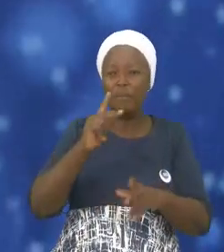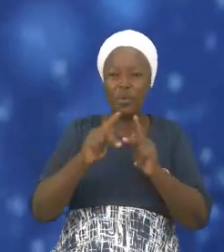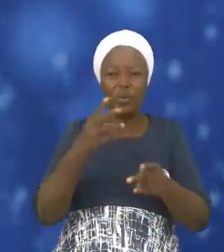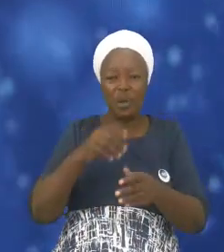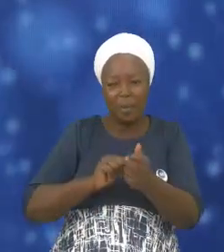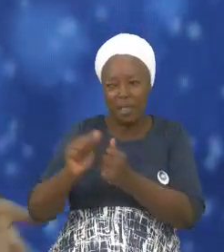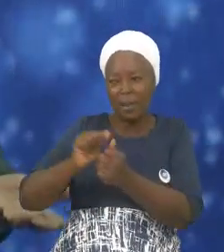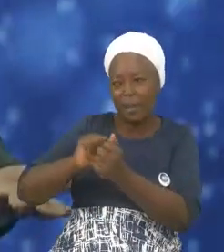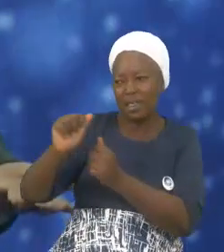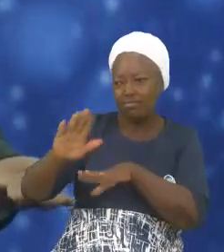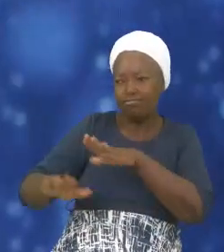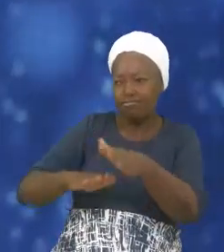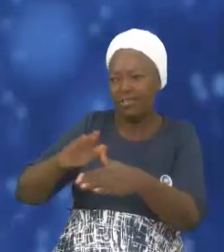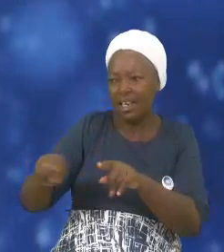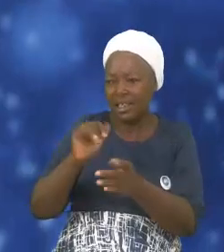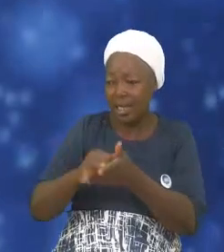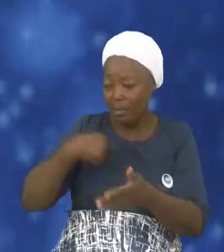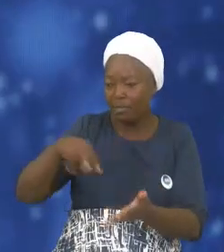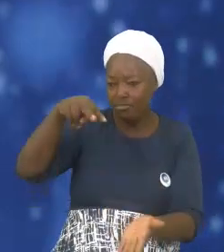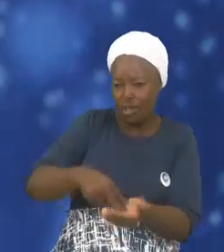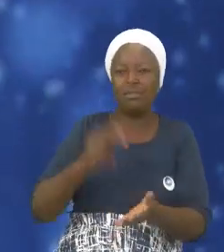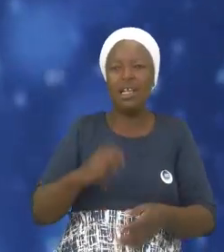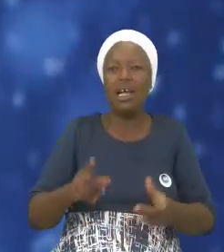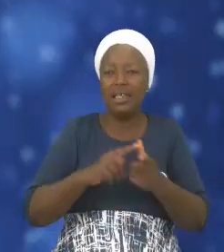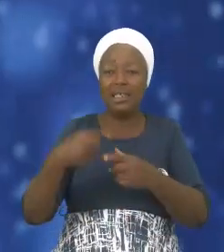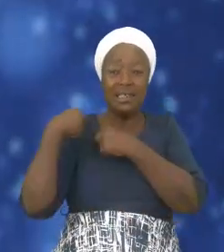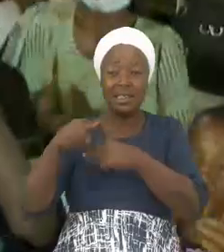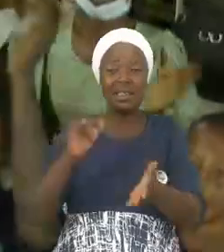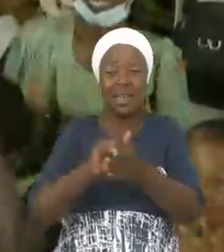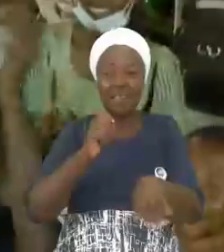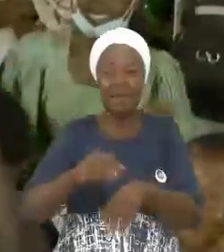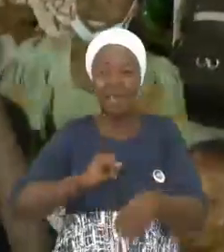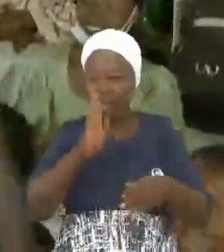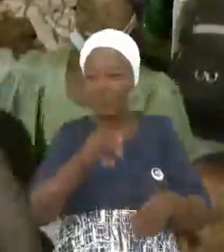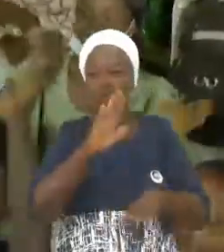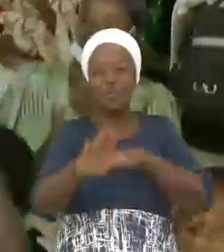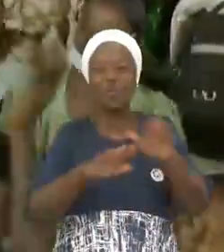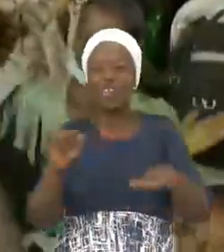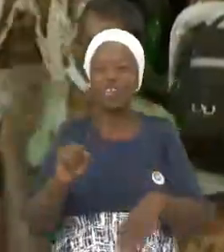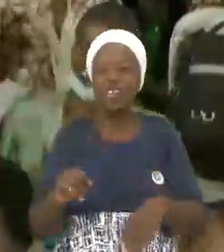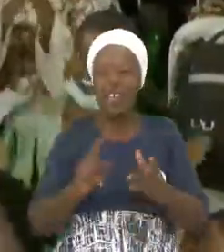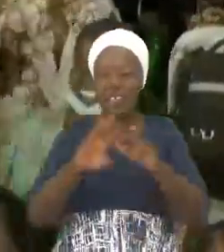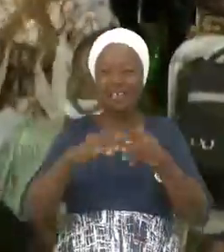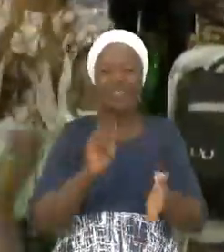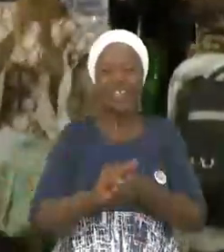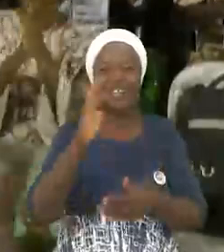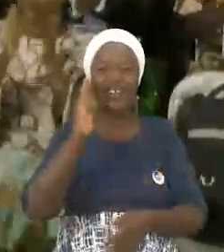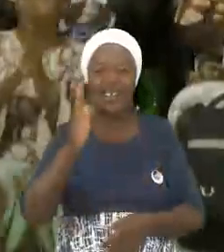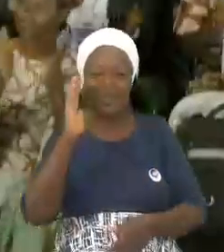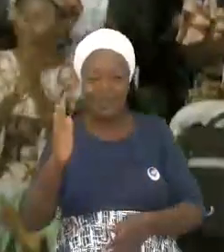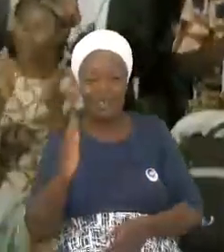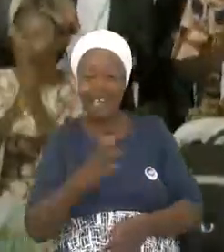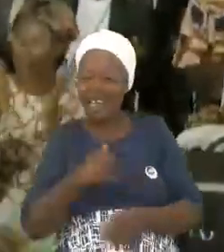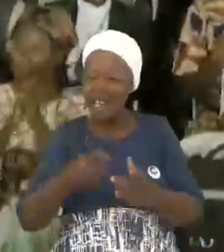I got up. And since then, I have been walking." And he gave the testimony. And